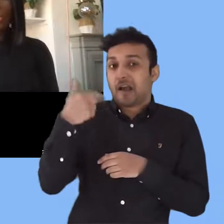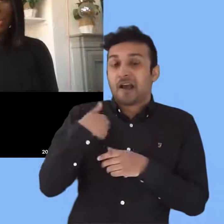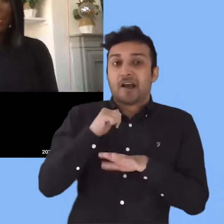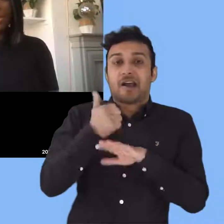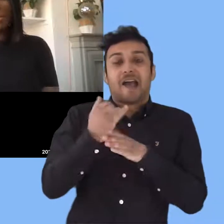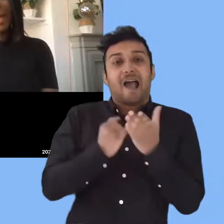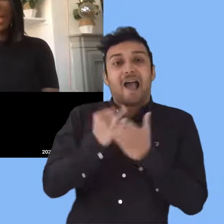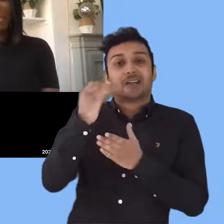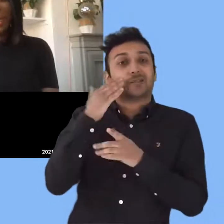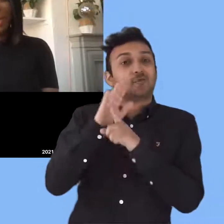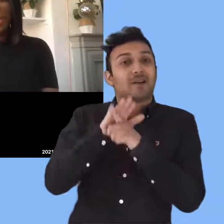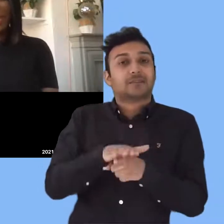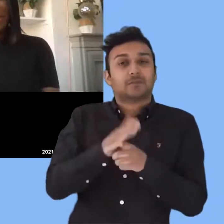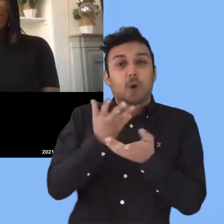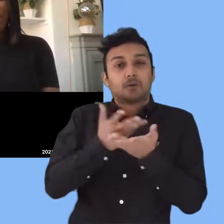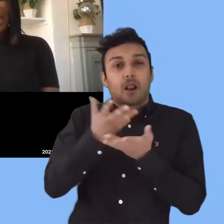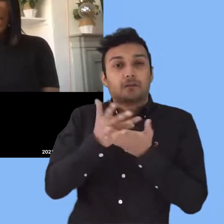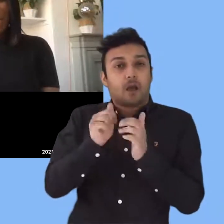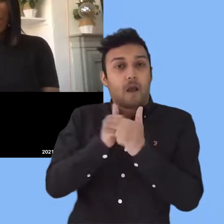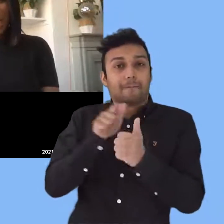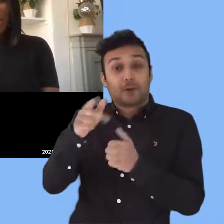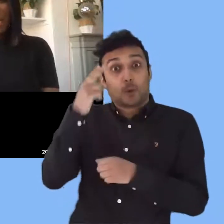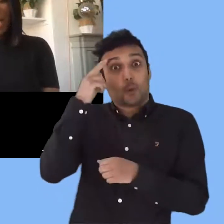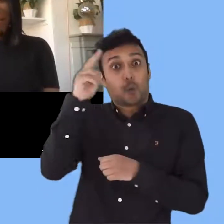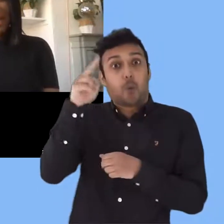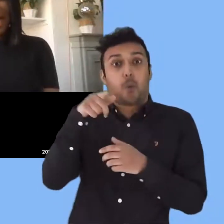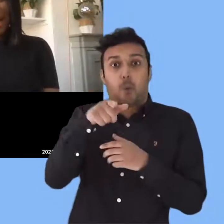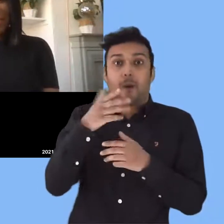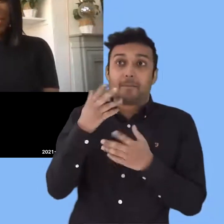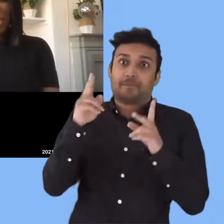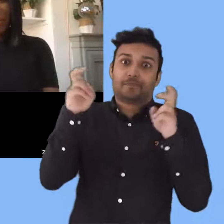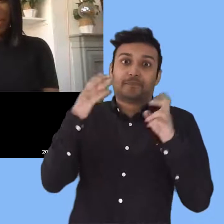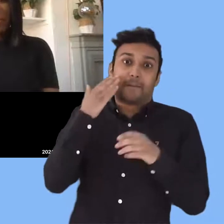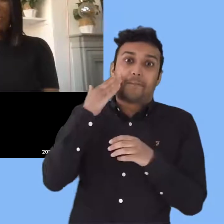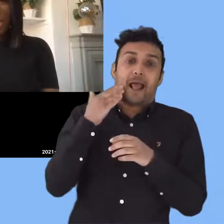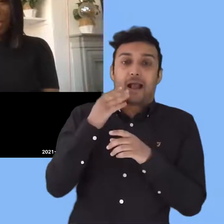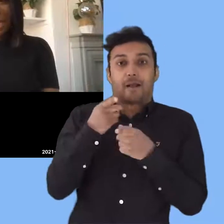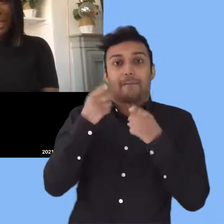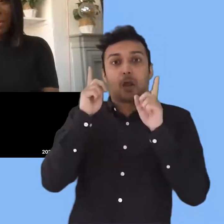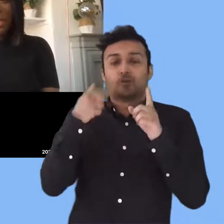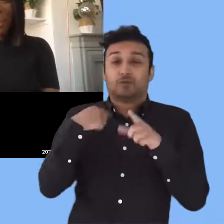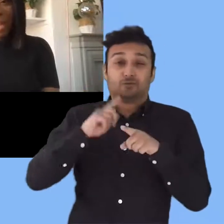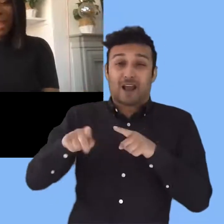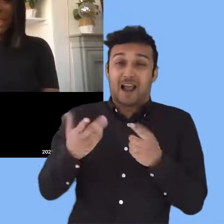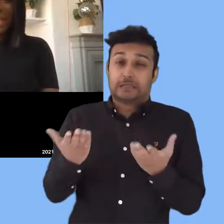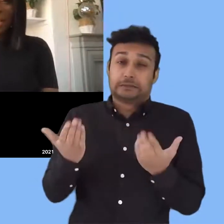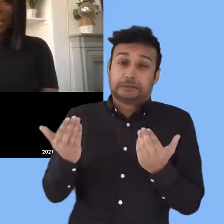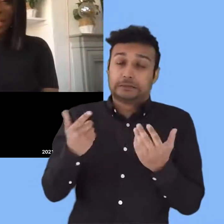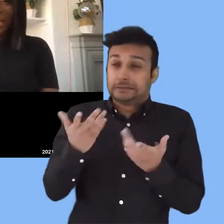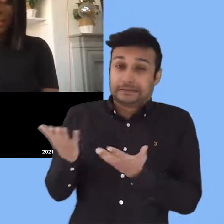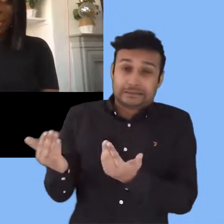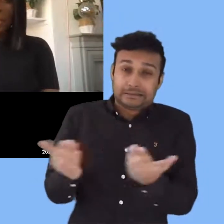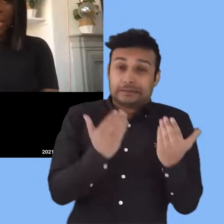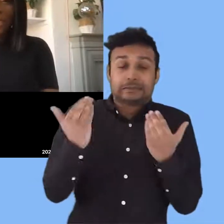company called the Black Nursery Manager to really get the conversation and the action going with regards to anti-racist practice in the